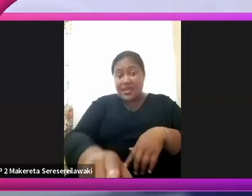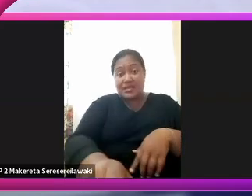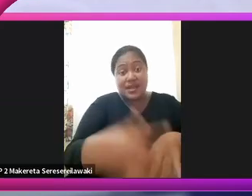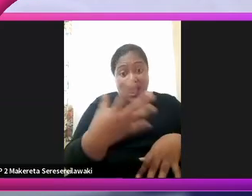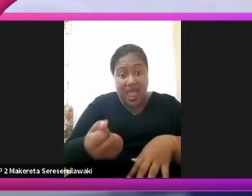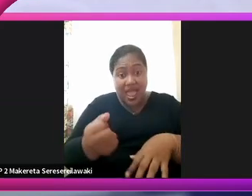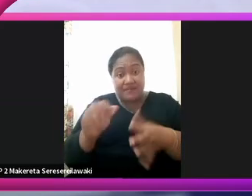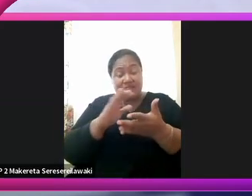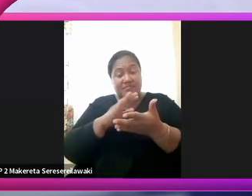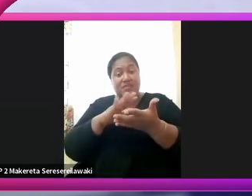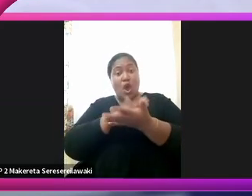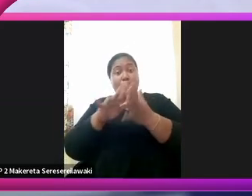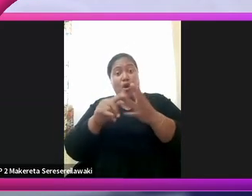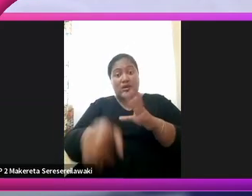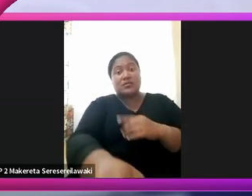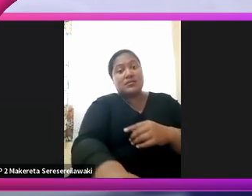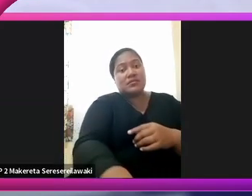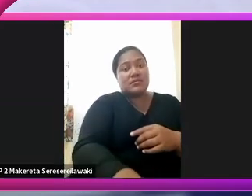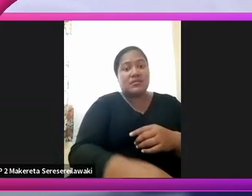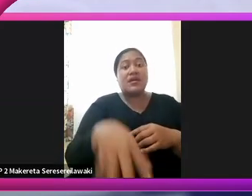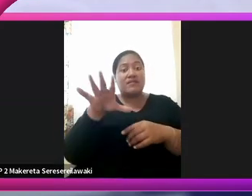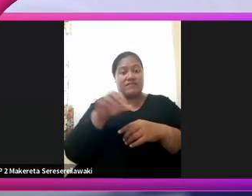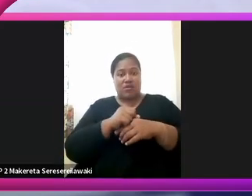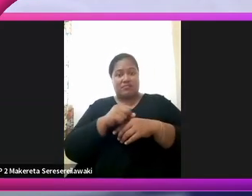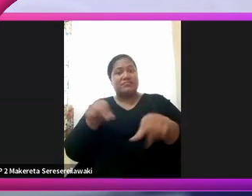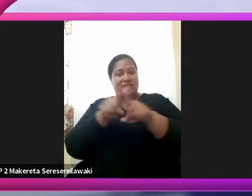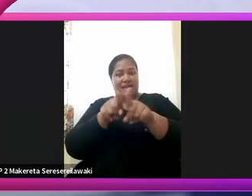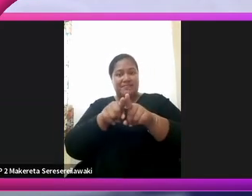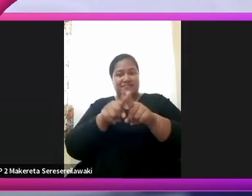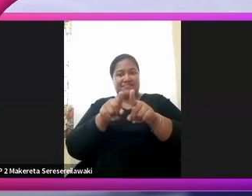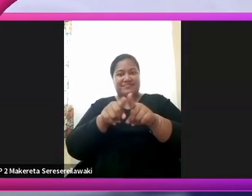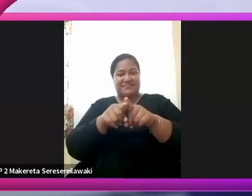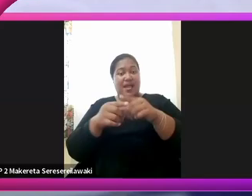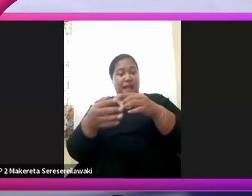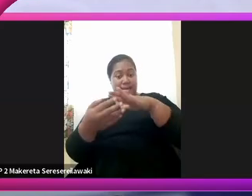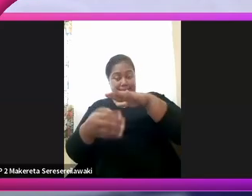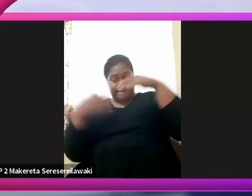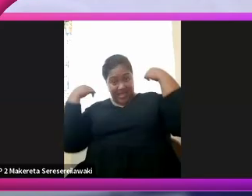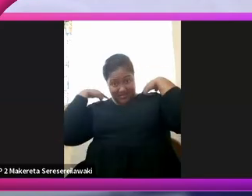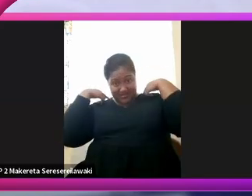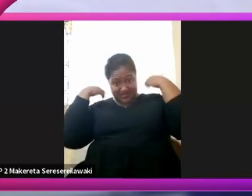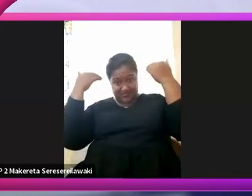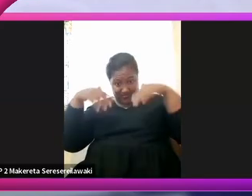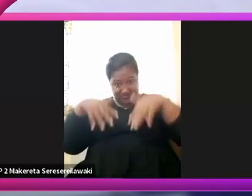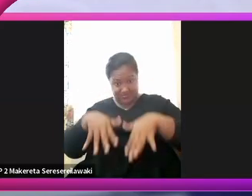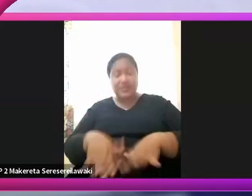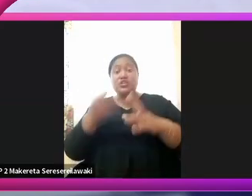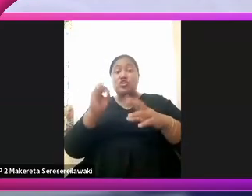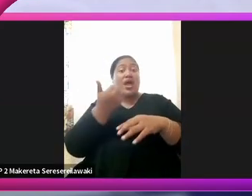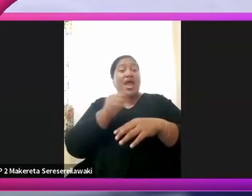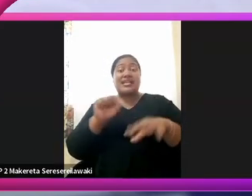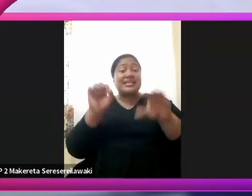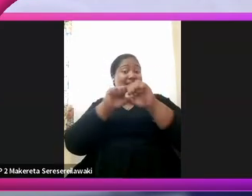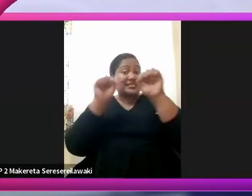of the head, the gland, also from there. Again, affected on any system or anything from there